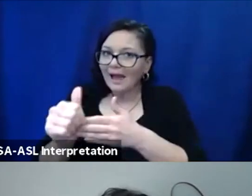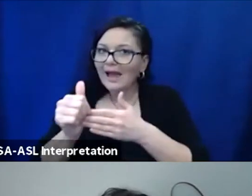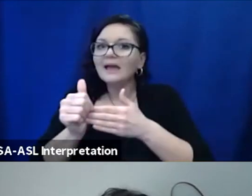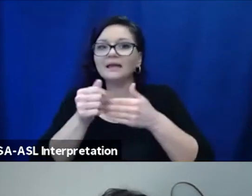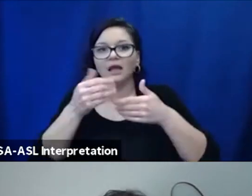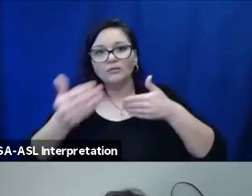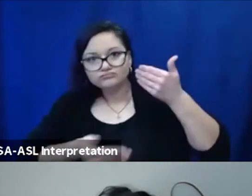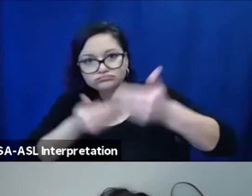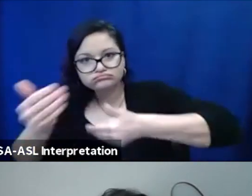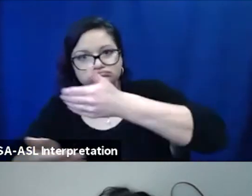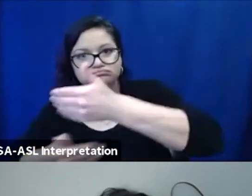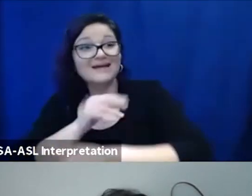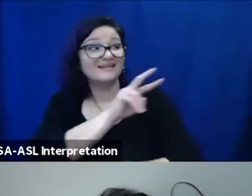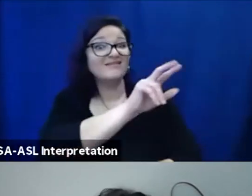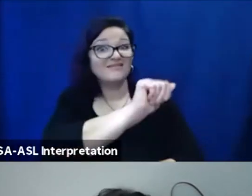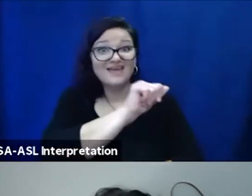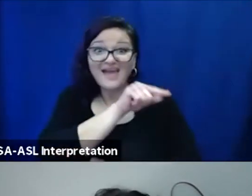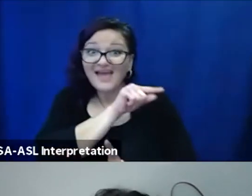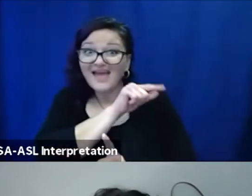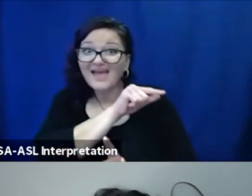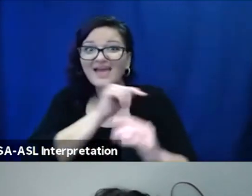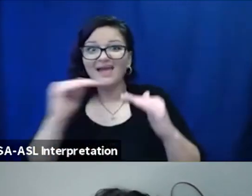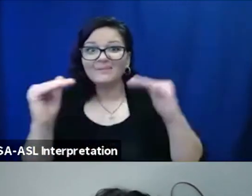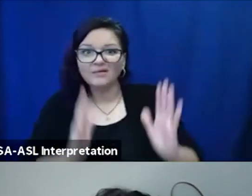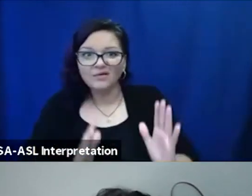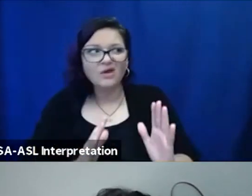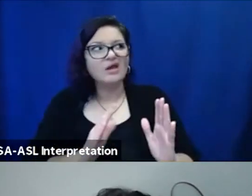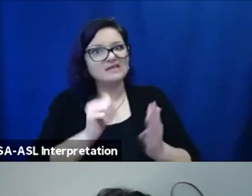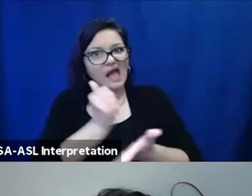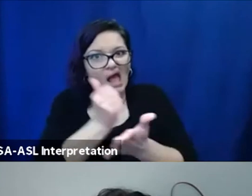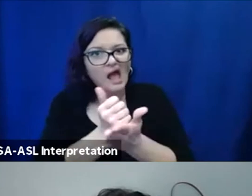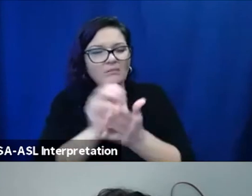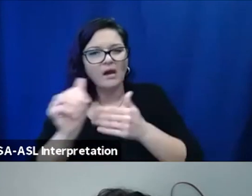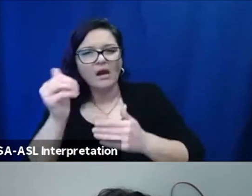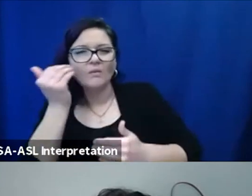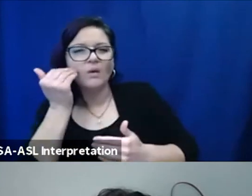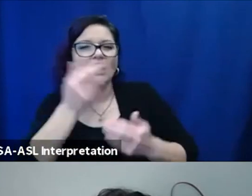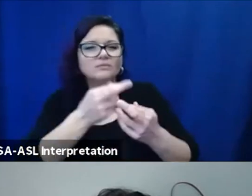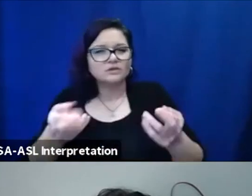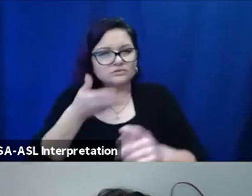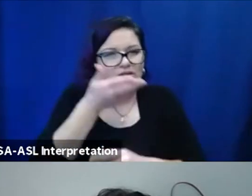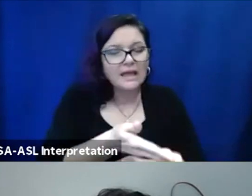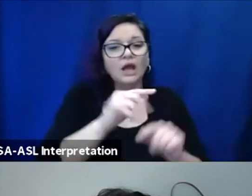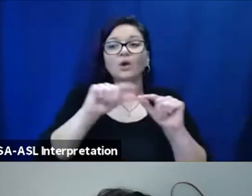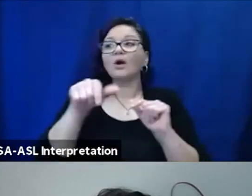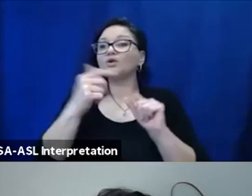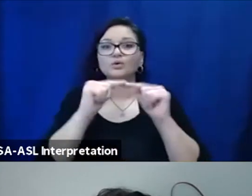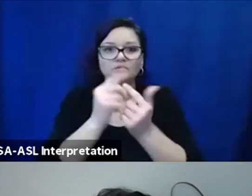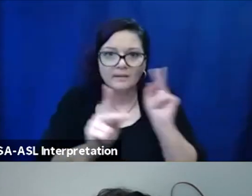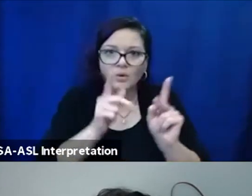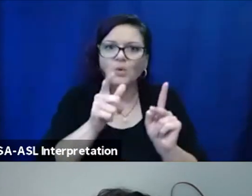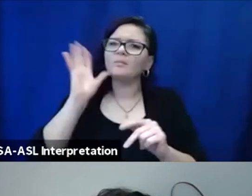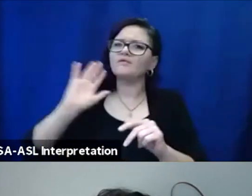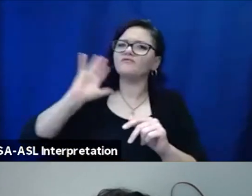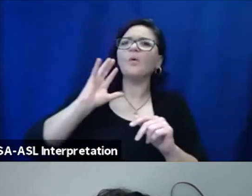our colleagues at the VA. They could make us aware of resources that were out there, groups of folk who had been in the clinical setting